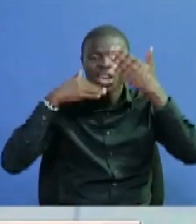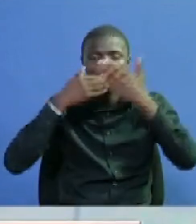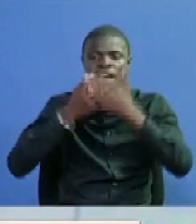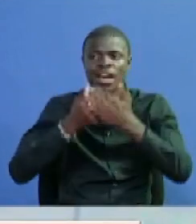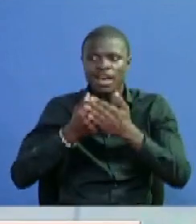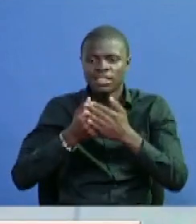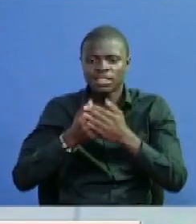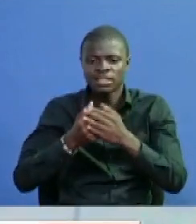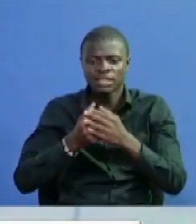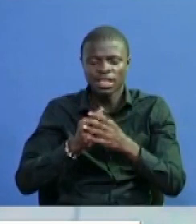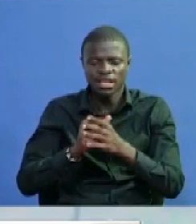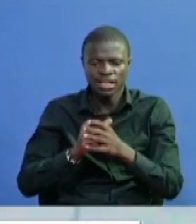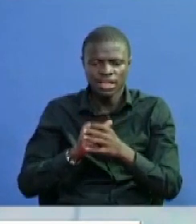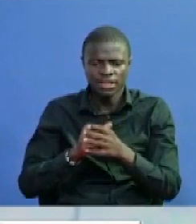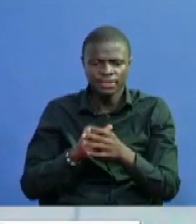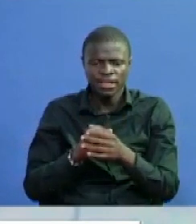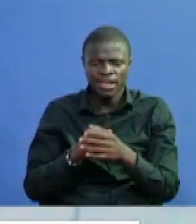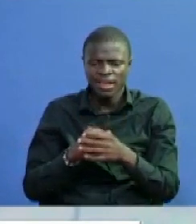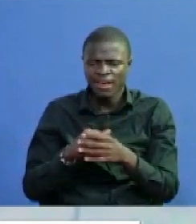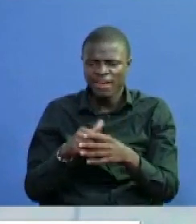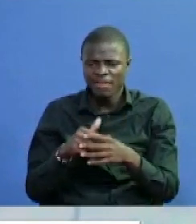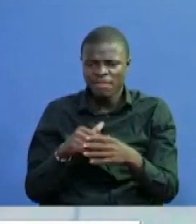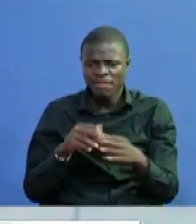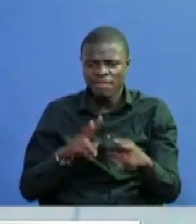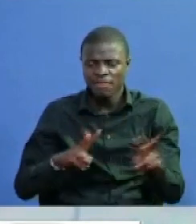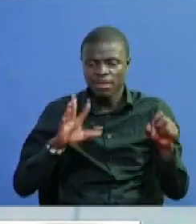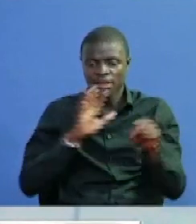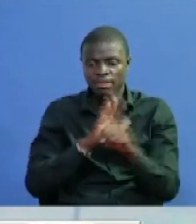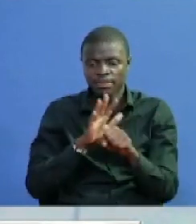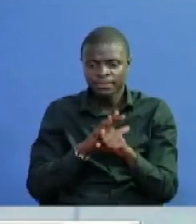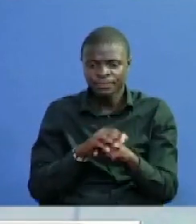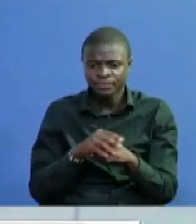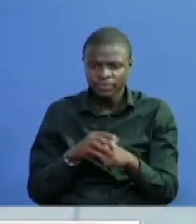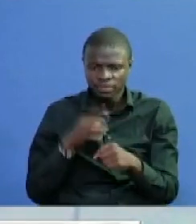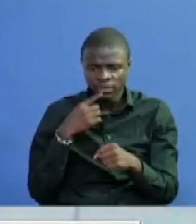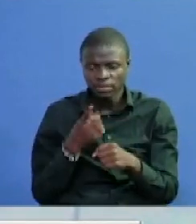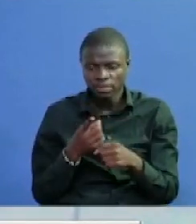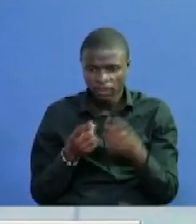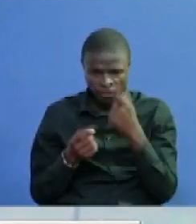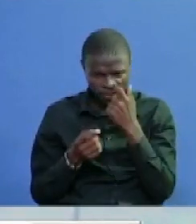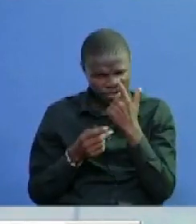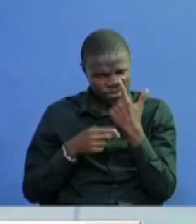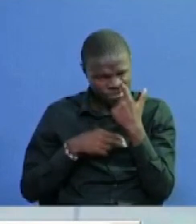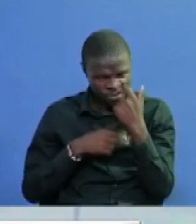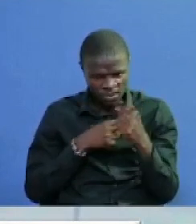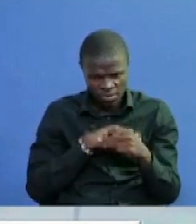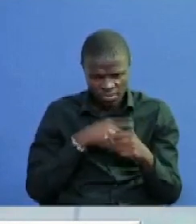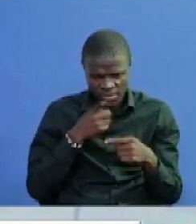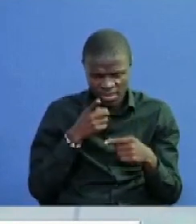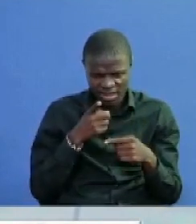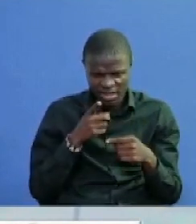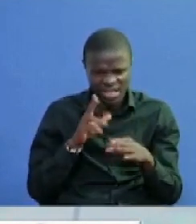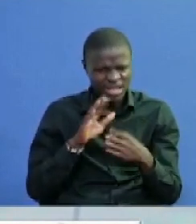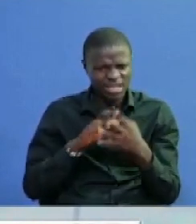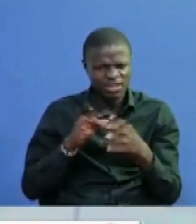very serious, criminal allegations. And so we would hope that, and because all